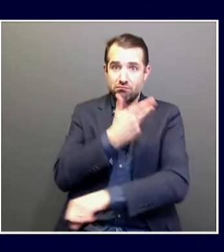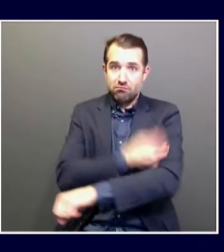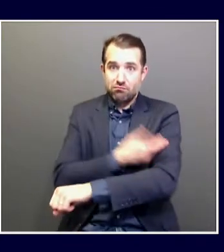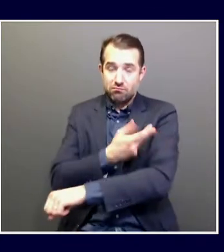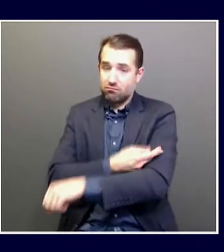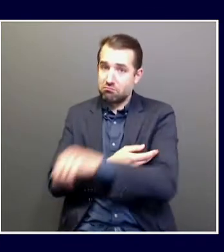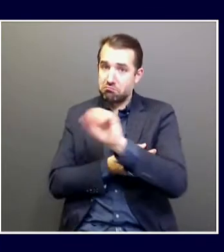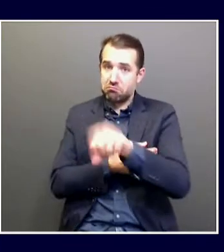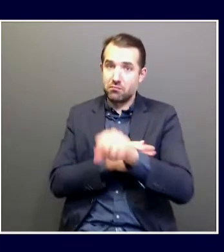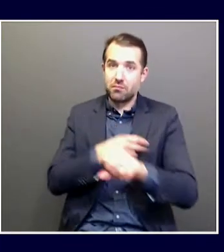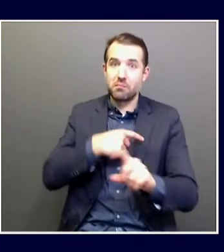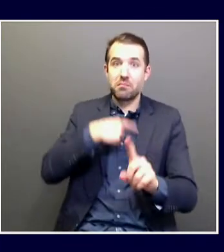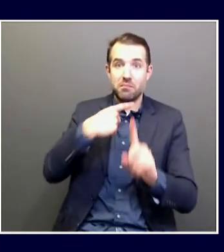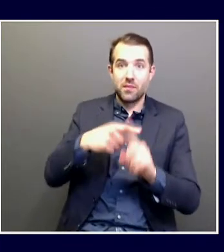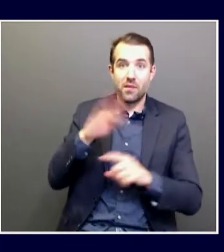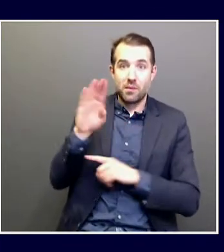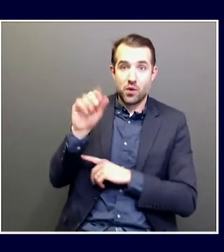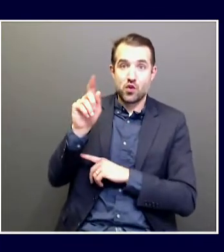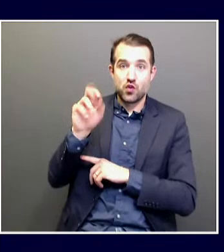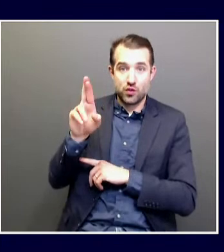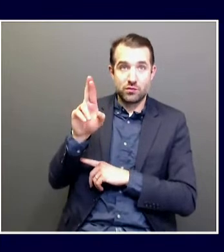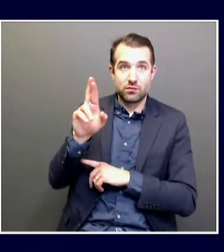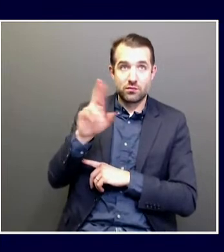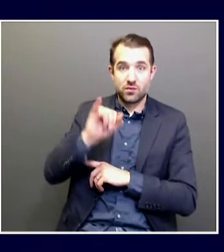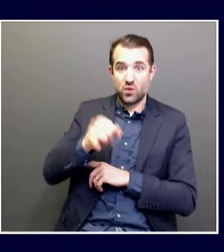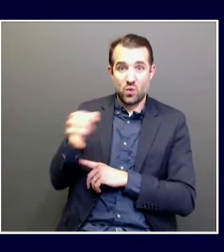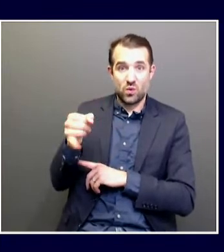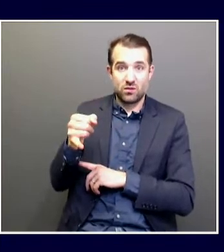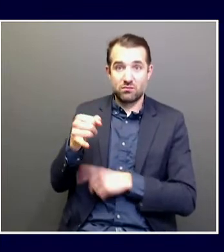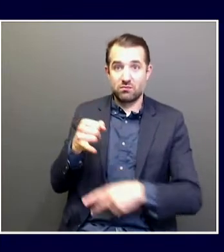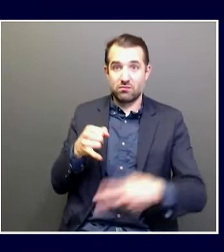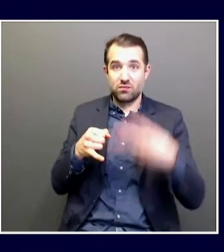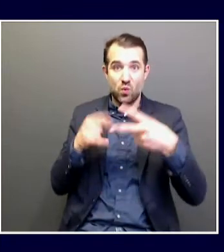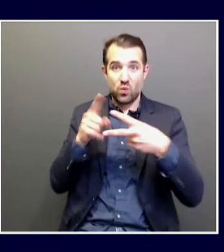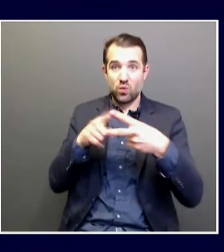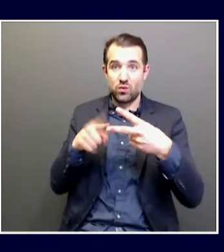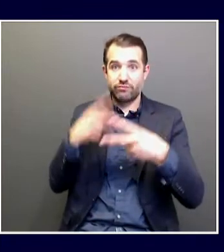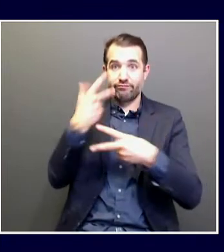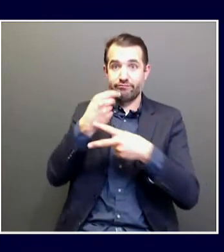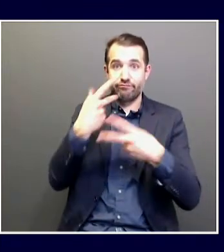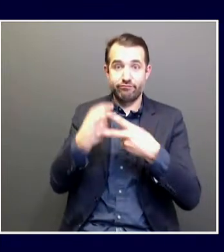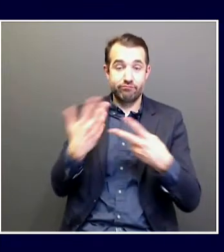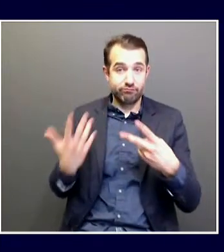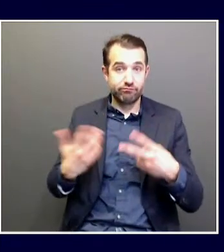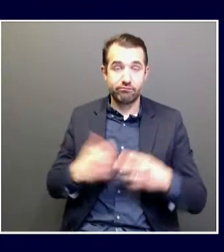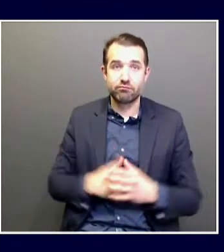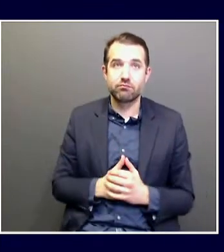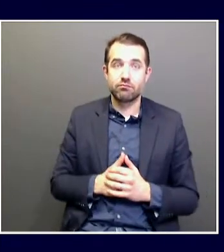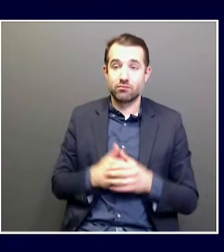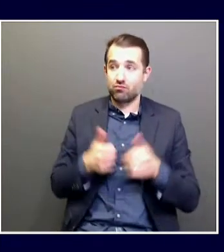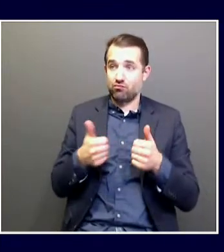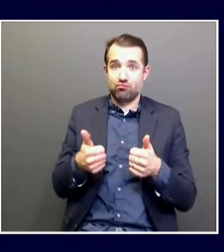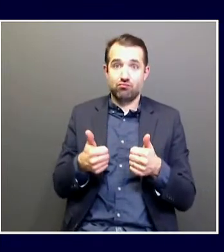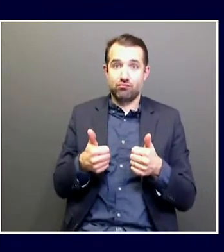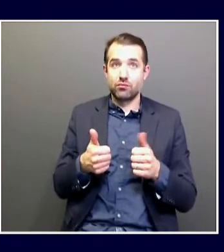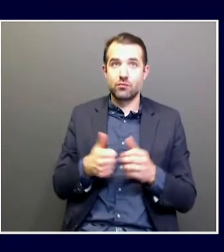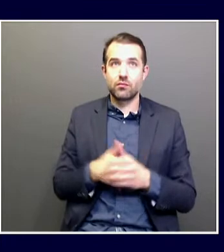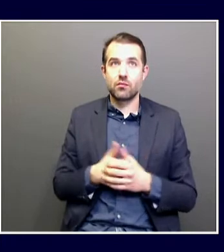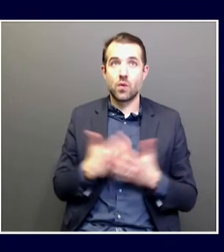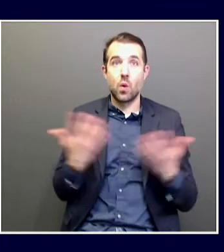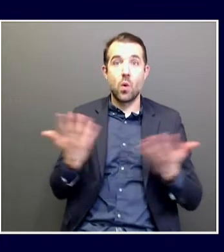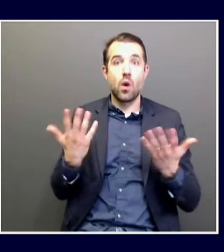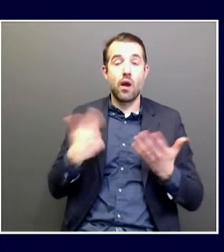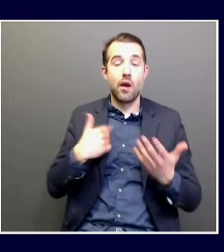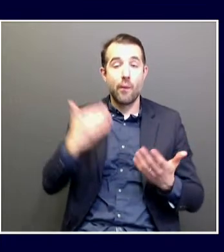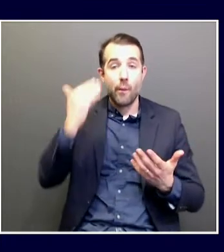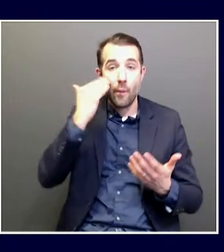boosted. And so there's not really a pathway for other vaccines to be put on board. But again, what we know about the J&J vaccine,